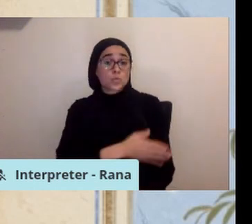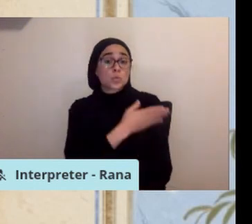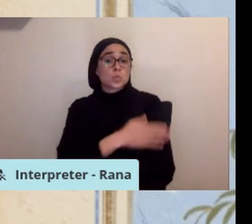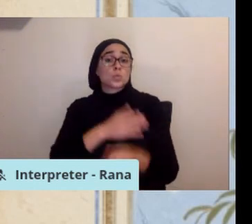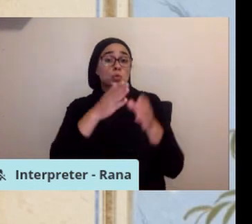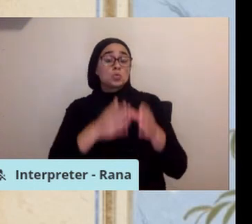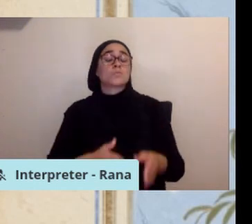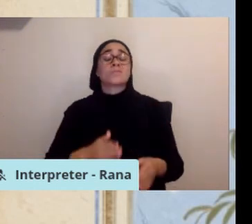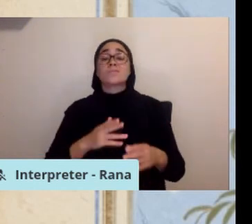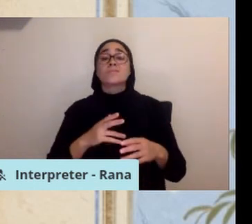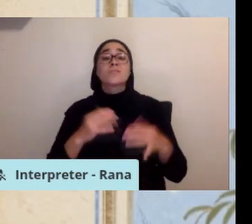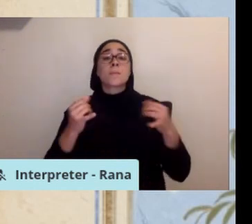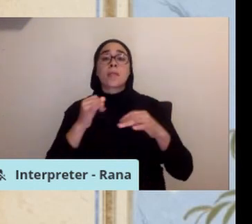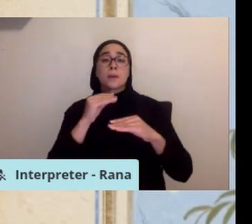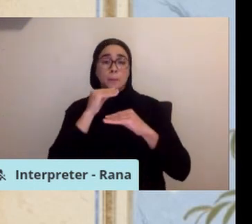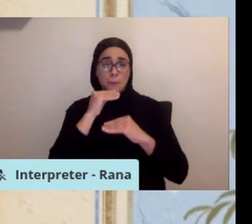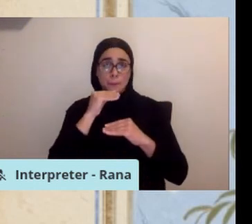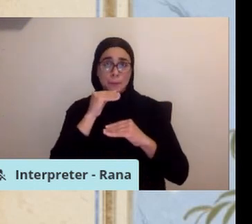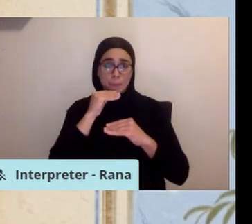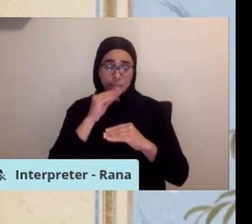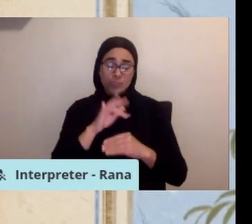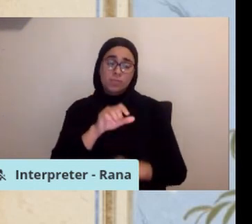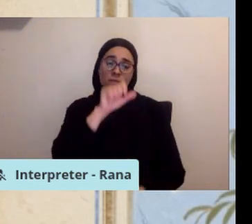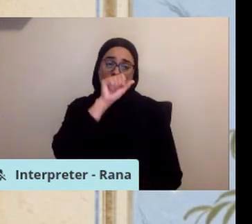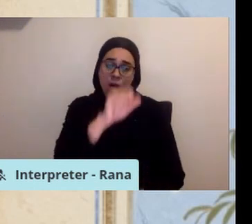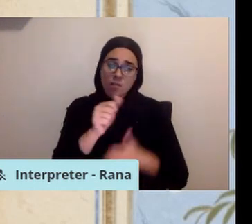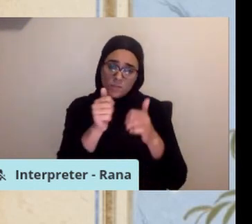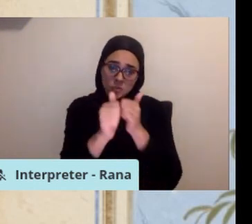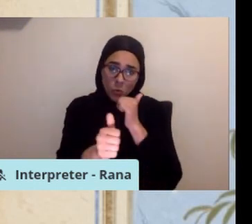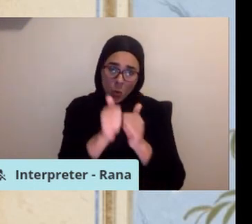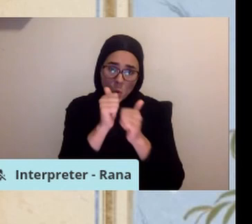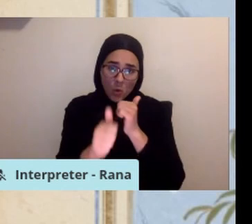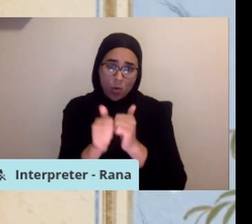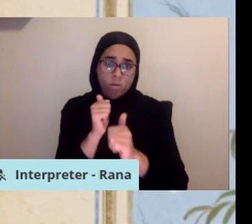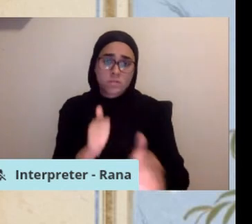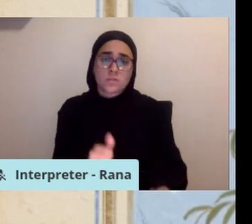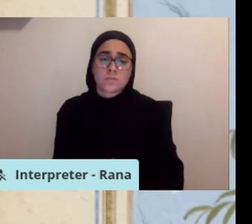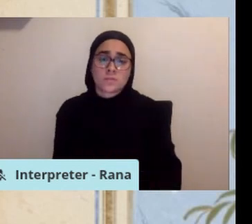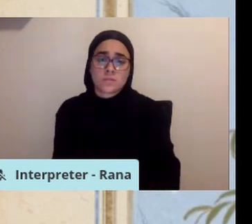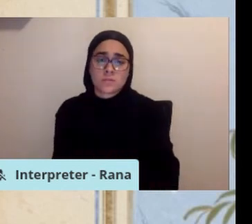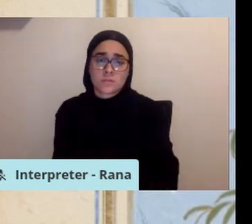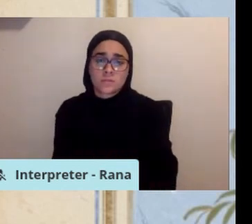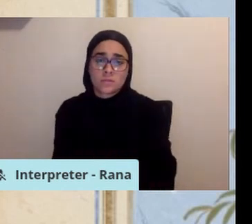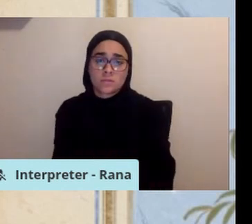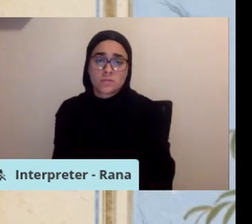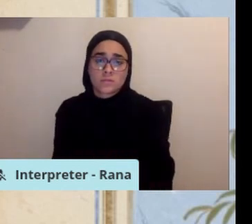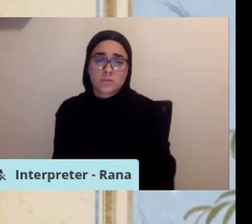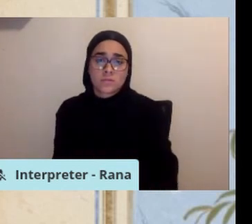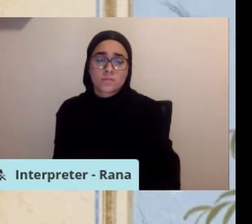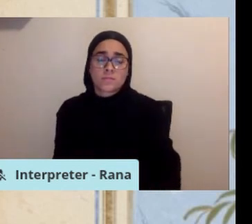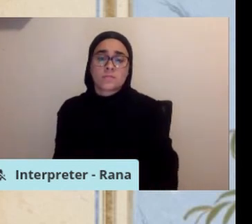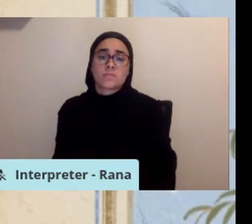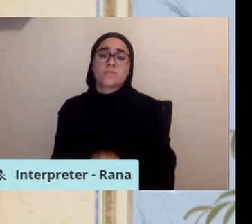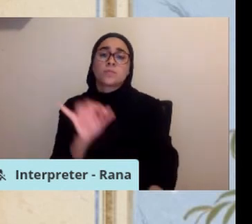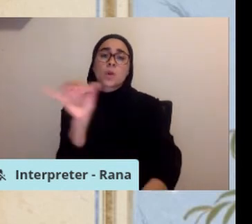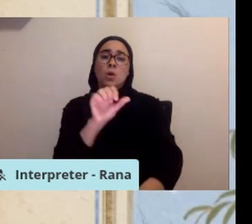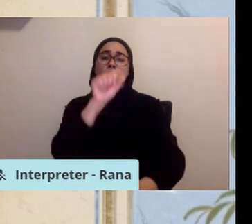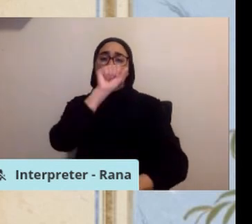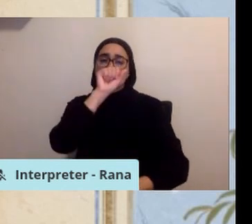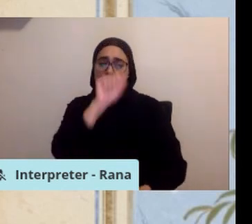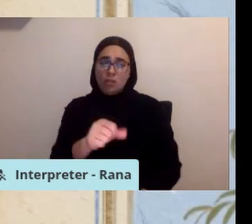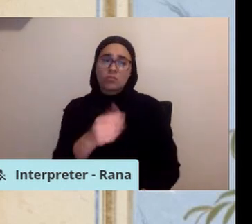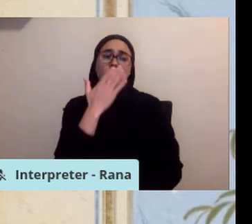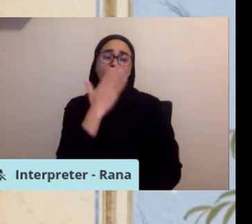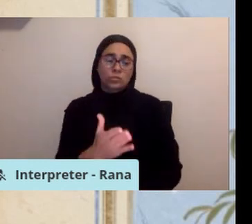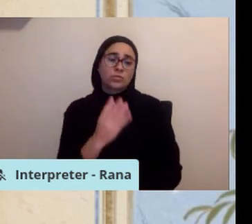classical clarinet. He loved sports, and he also loved good food. Jamal was born in Kenya, but grew